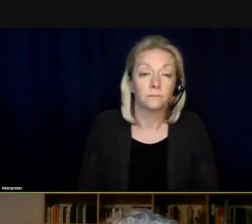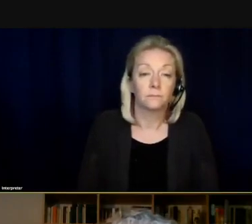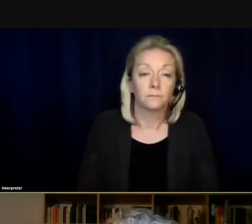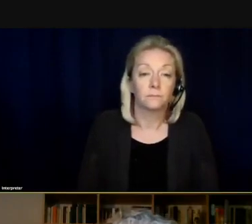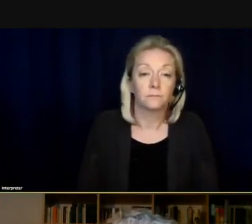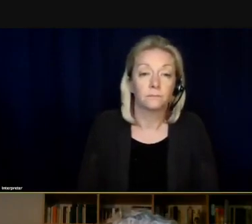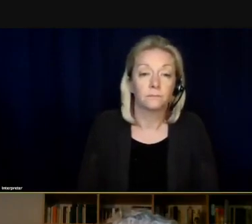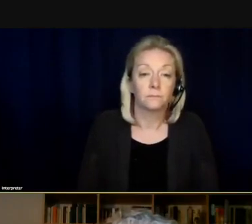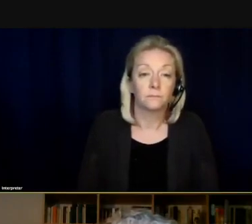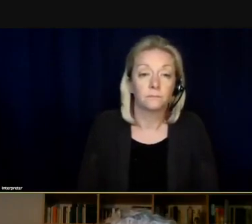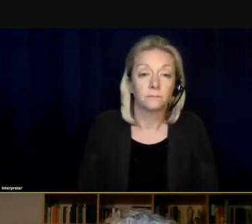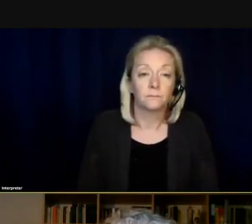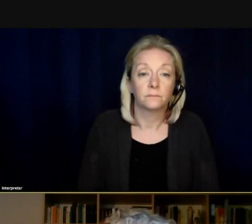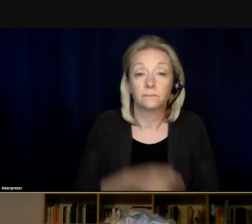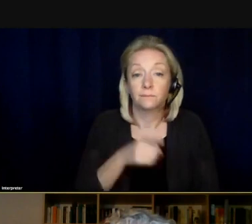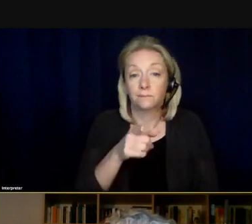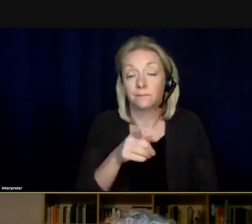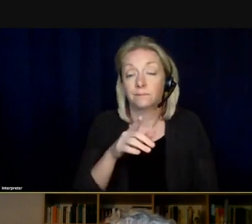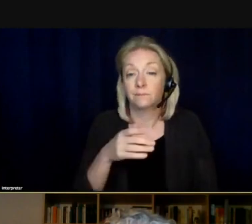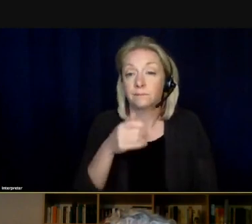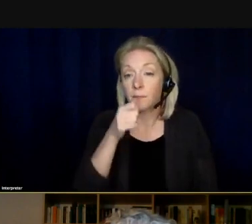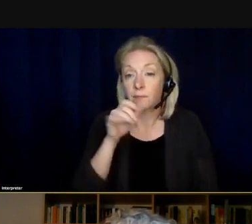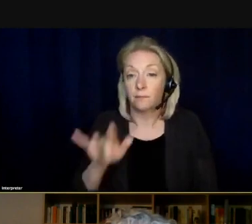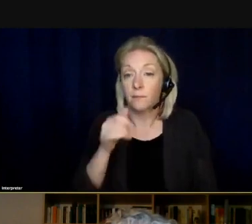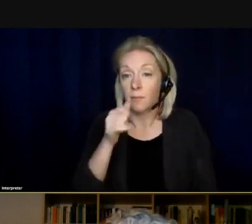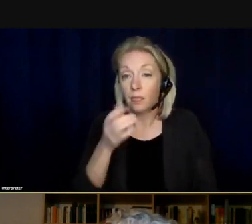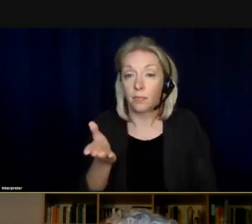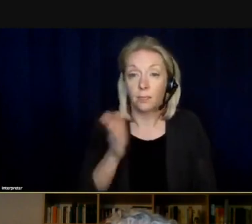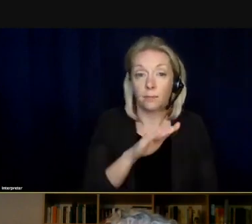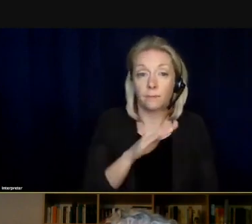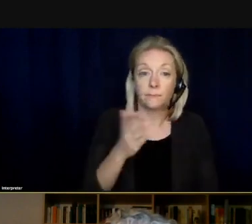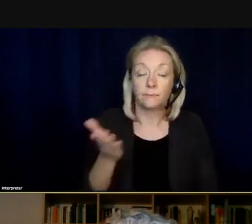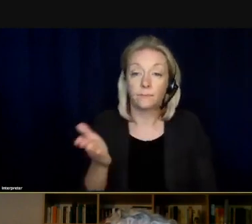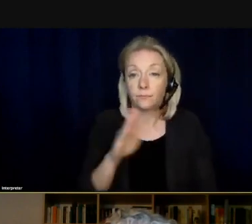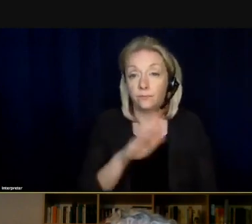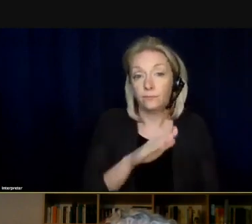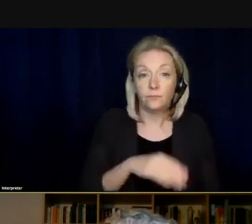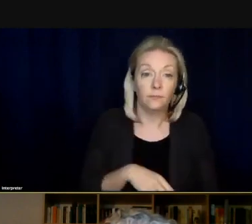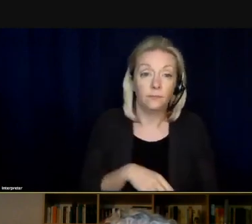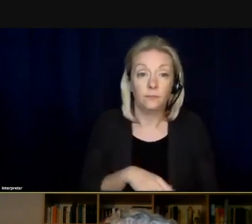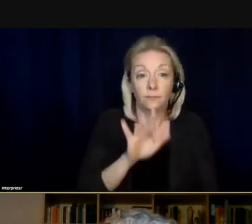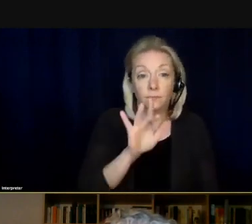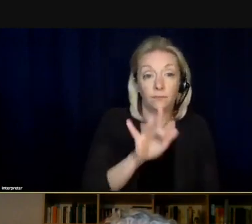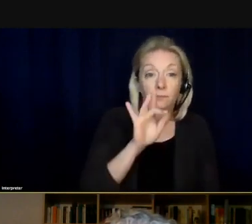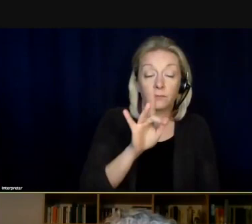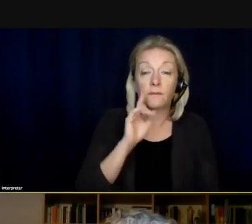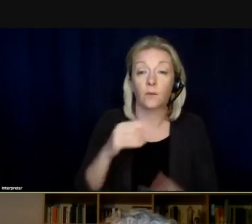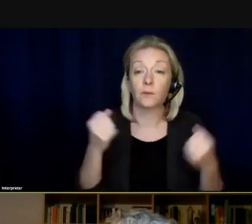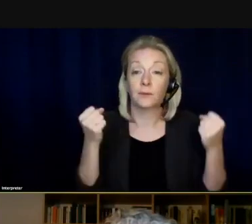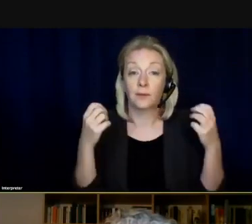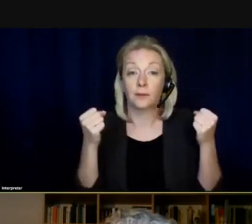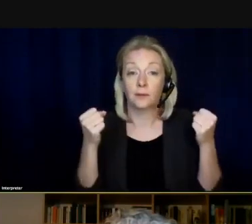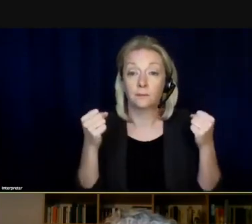so this helps you turn the pages, and then you can click here for the